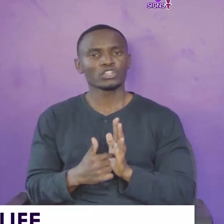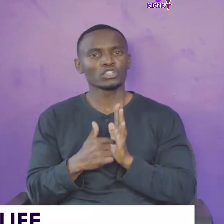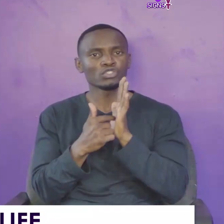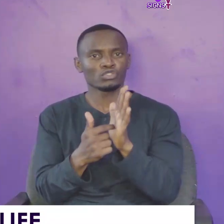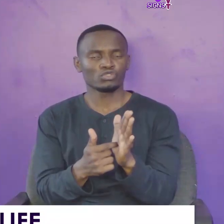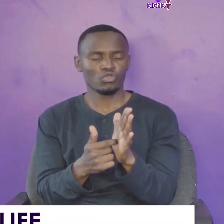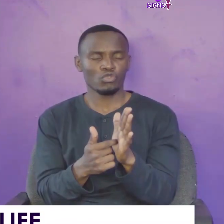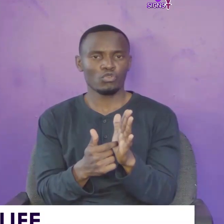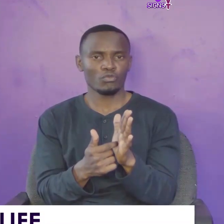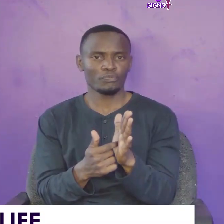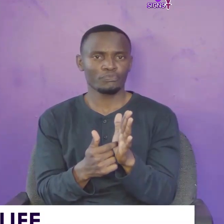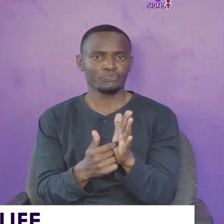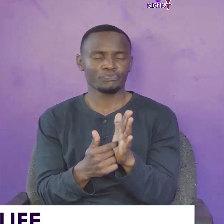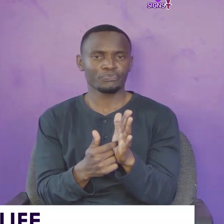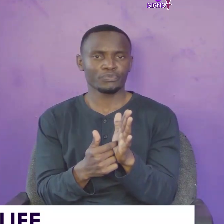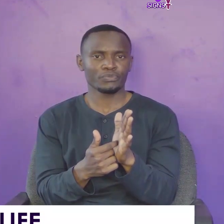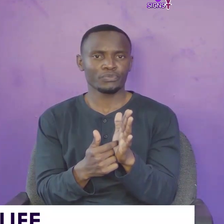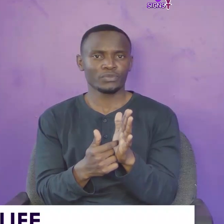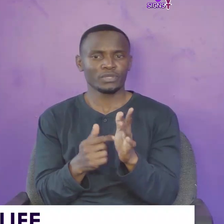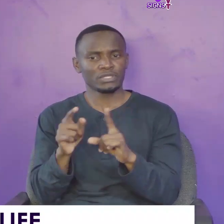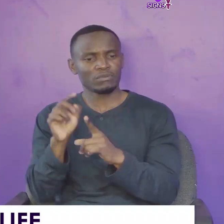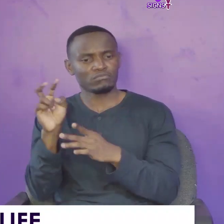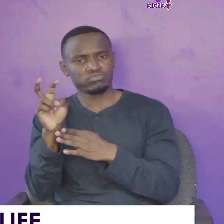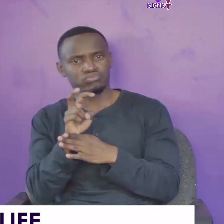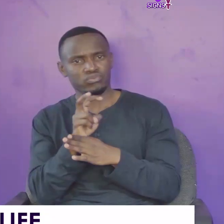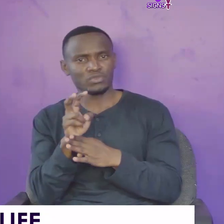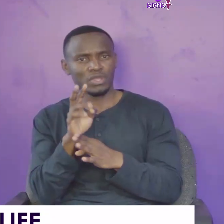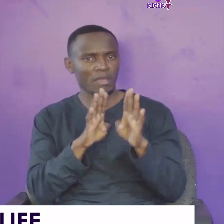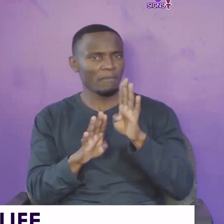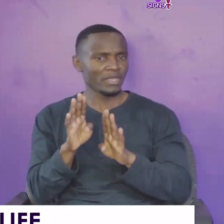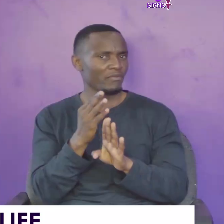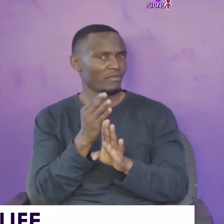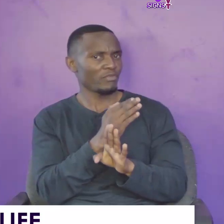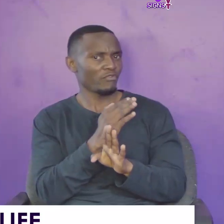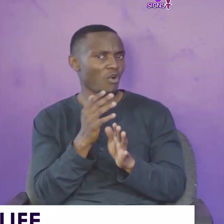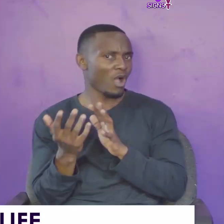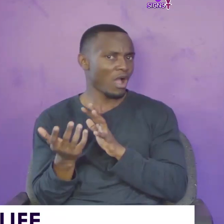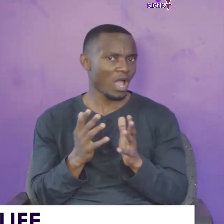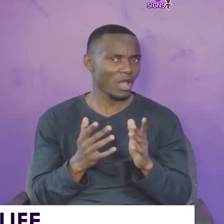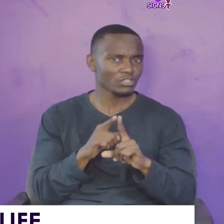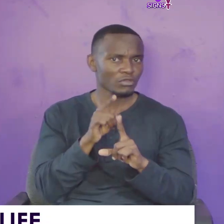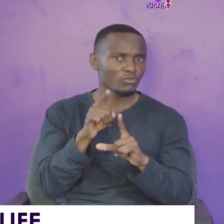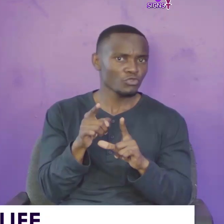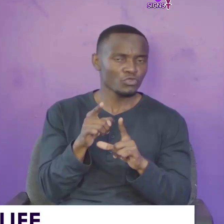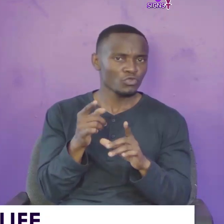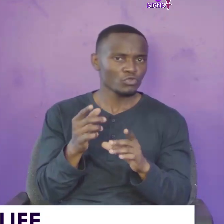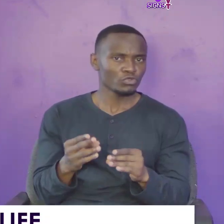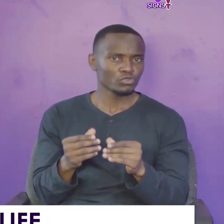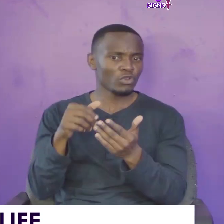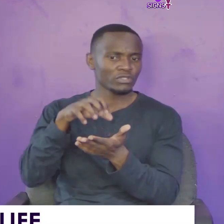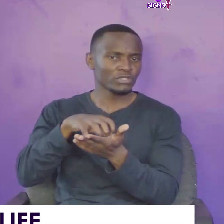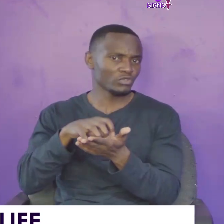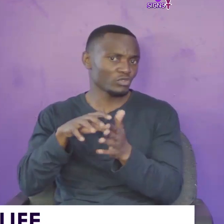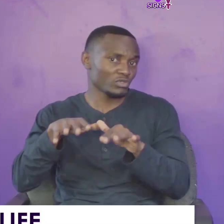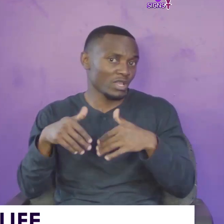some reflection bits and observe how your conduct has been, how you've been handling situations, whether you're